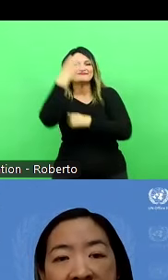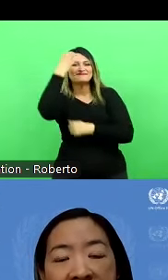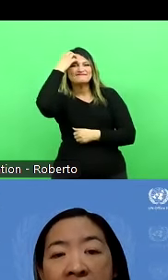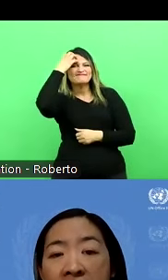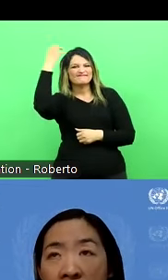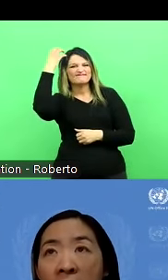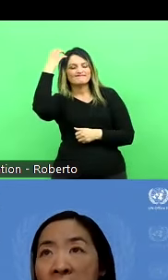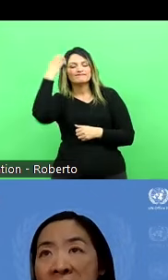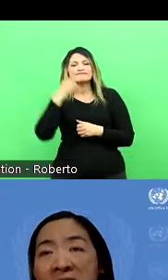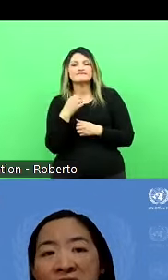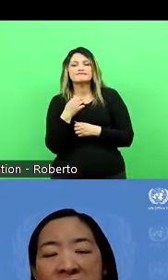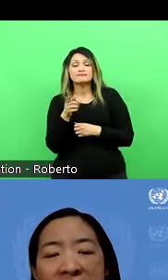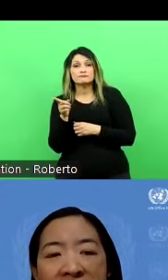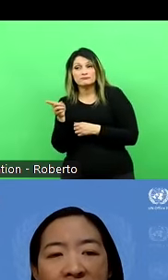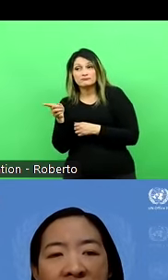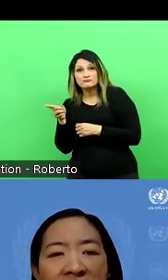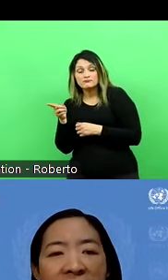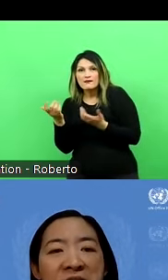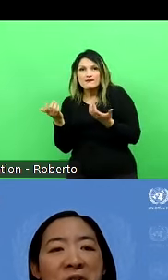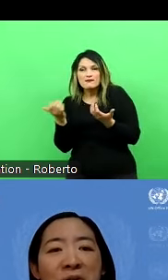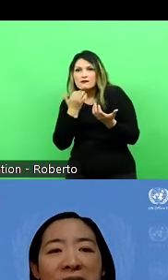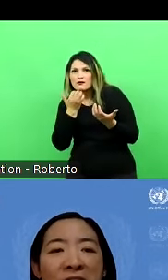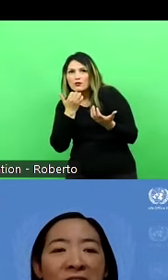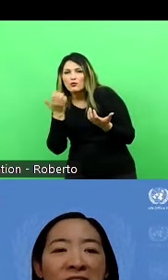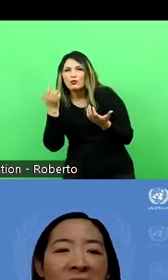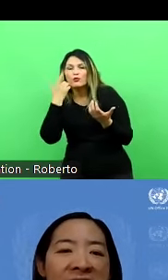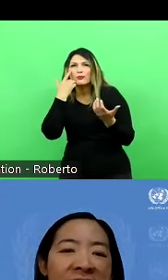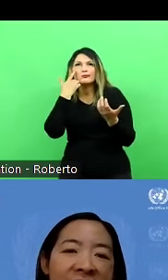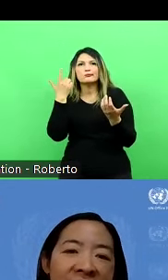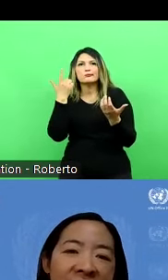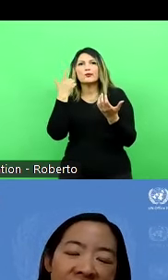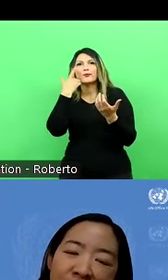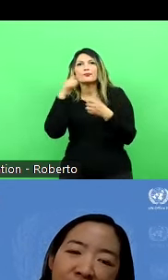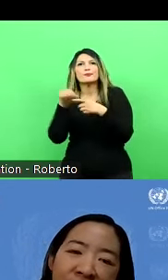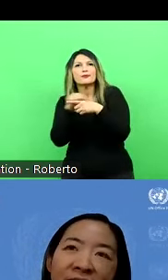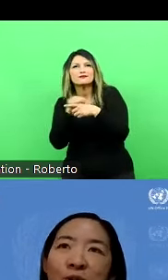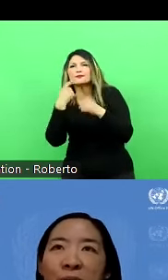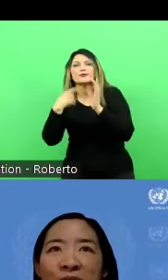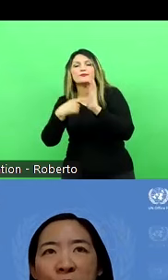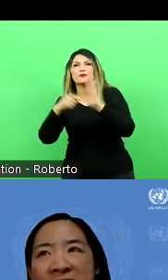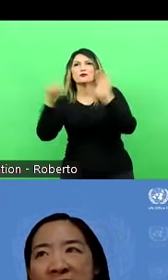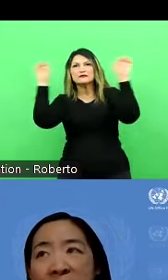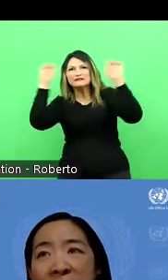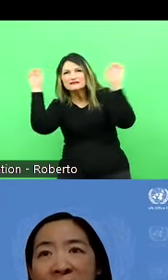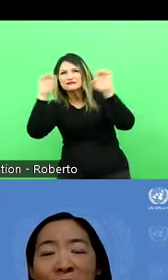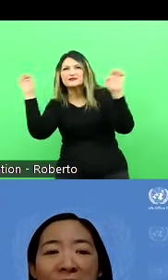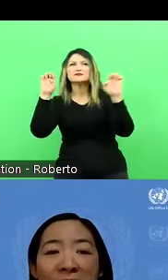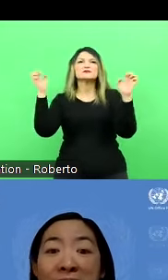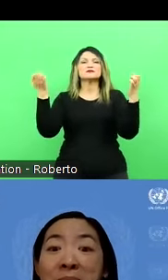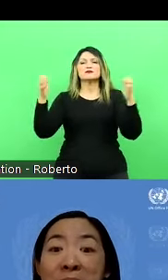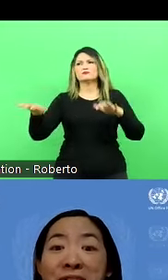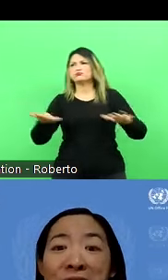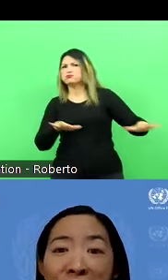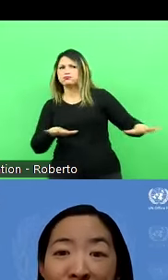disabilities and their organizations? 0 if there are no exercises that include person with disability. Oh wow, there's